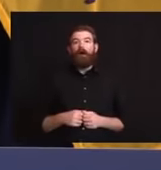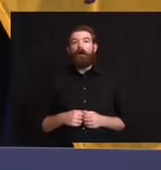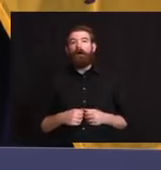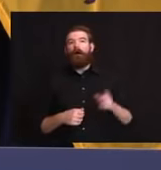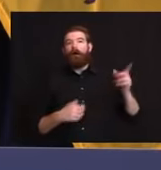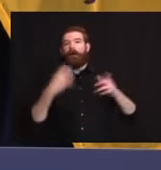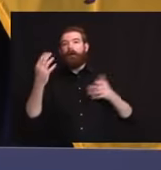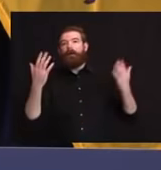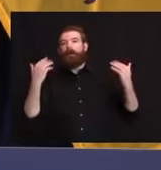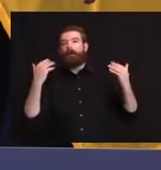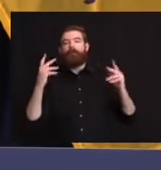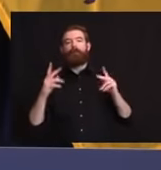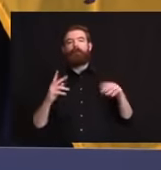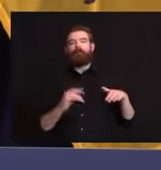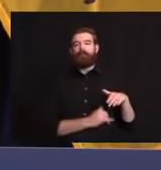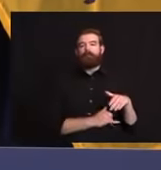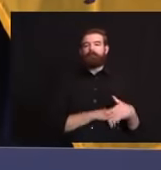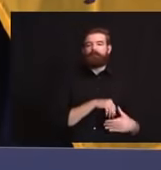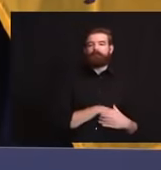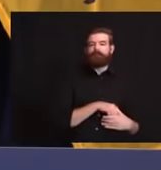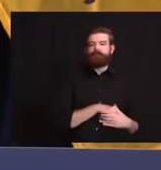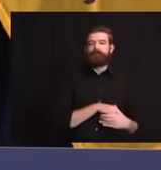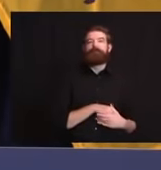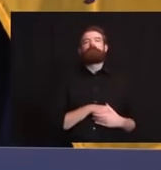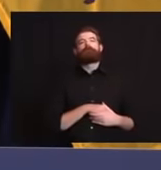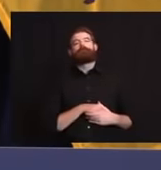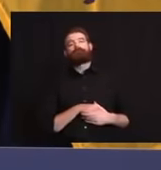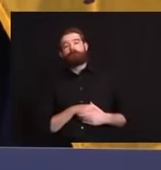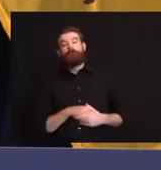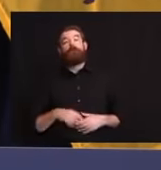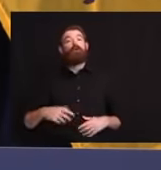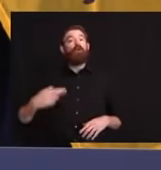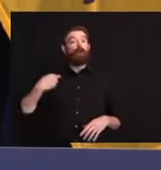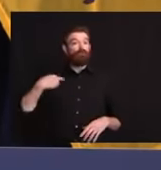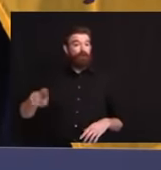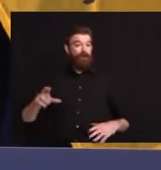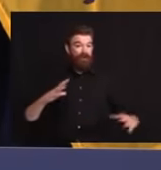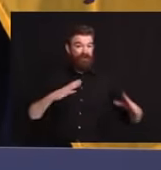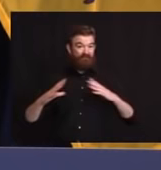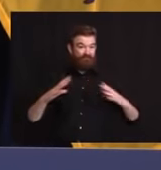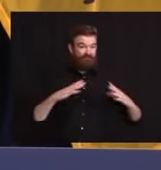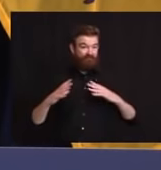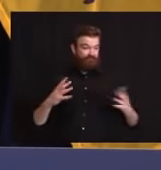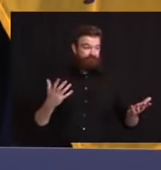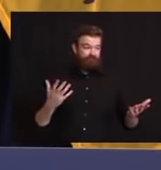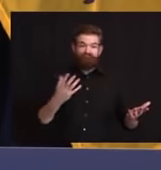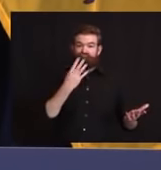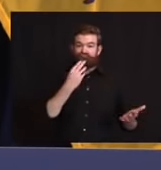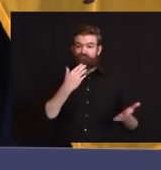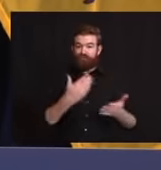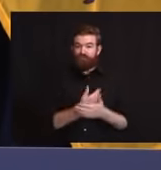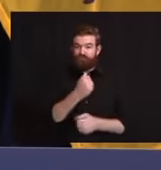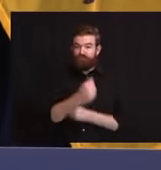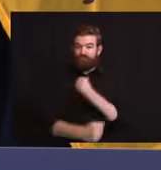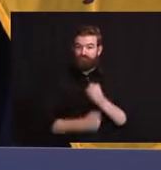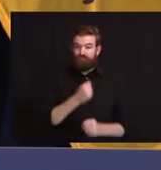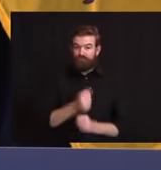out. We've got a religious holiday, obviously, so you've got probably a heavier worship reality this